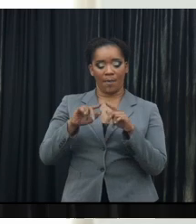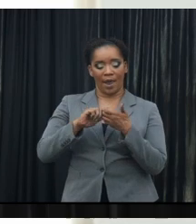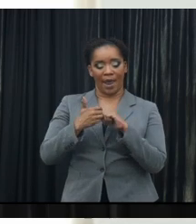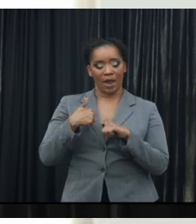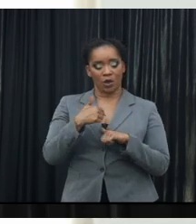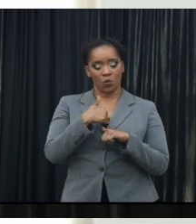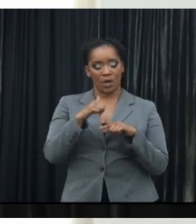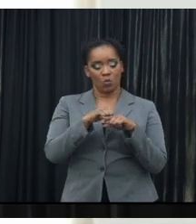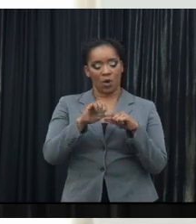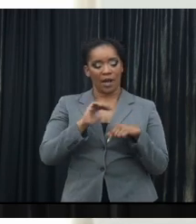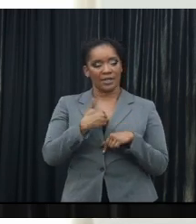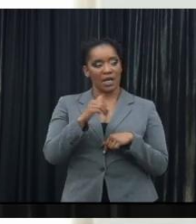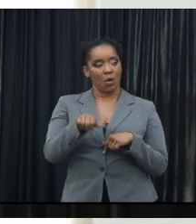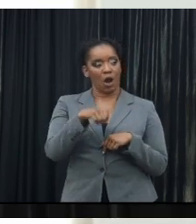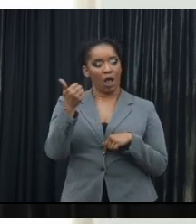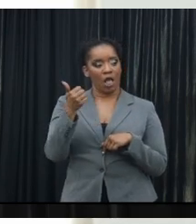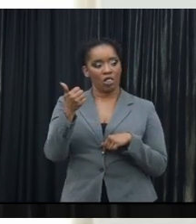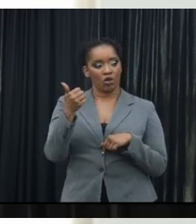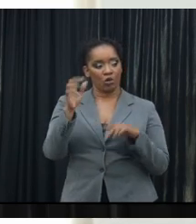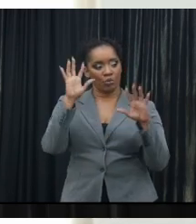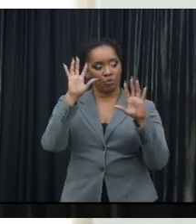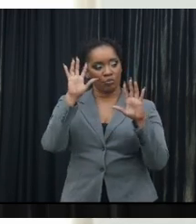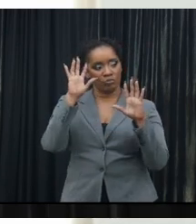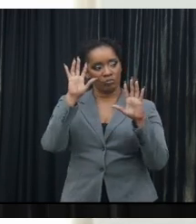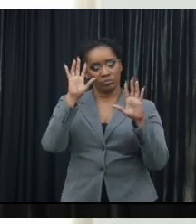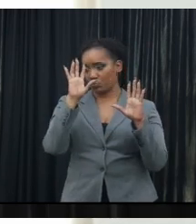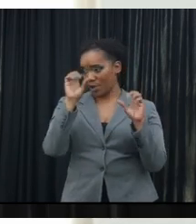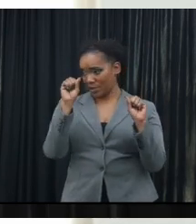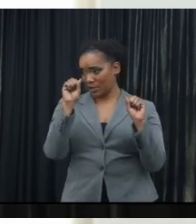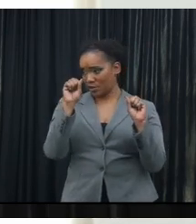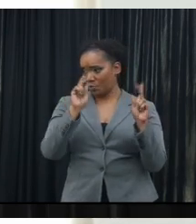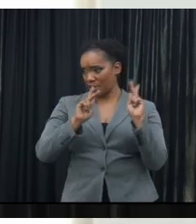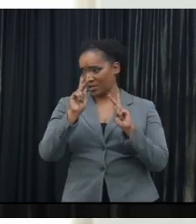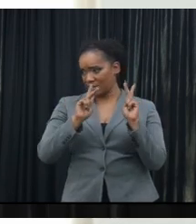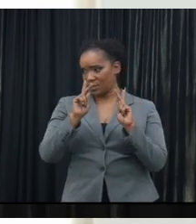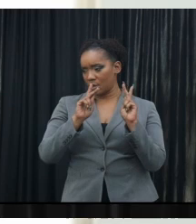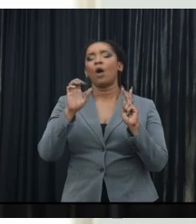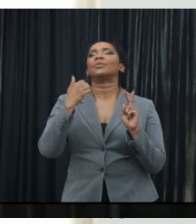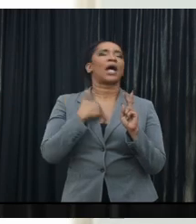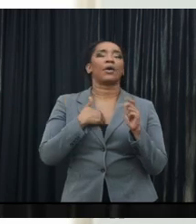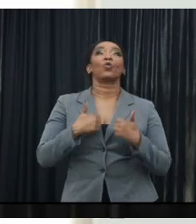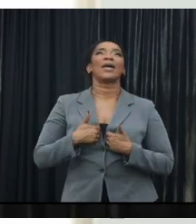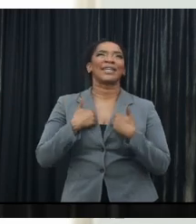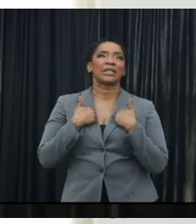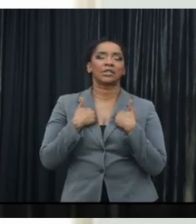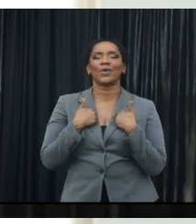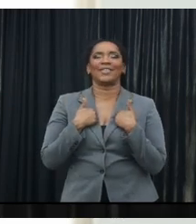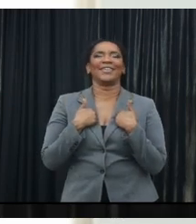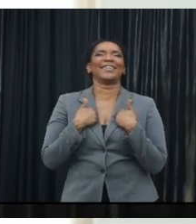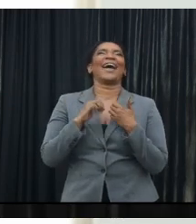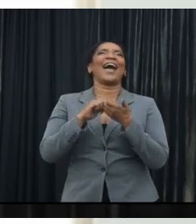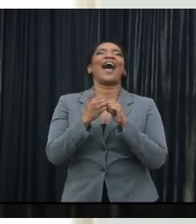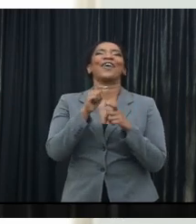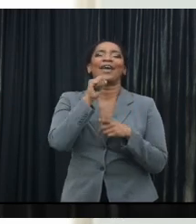other residents on how to not discriminate against each other? Because we get a lot of, well,